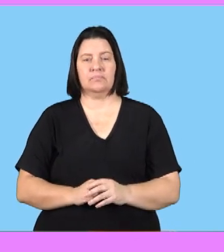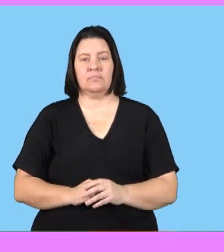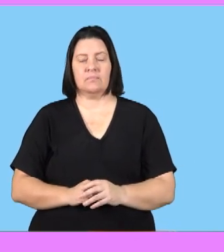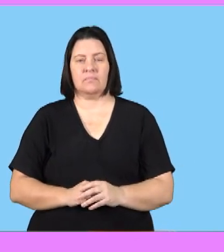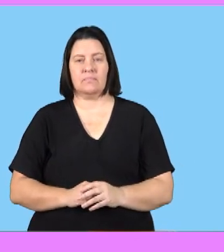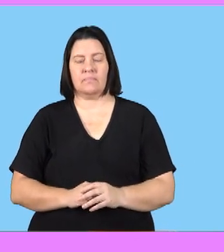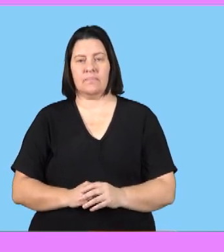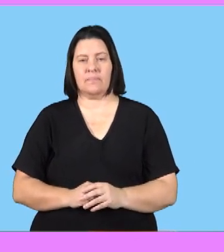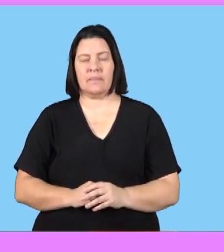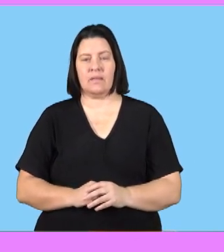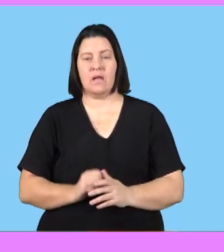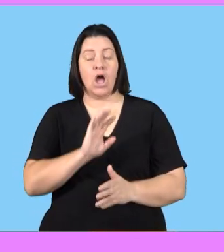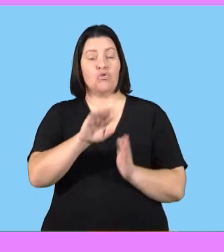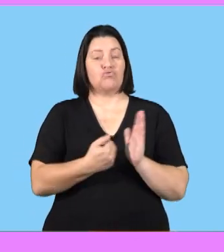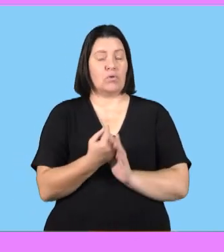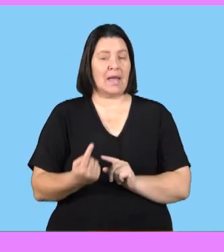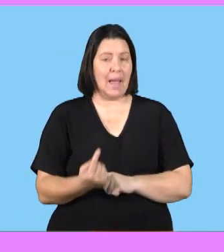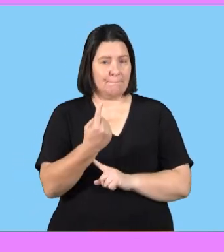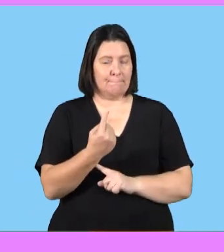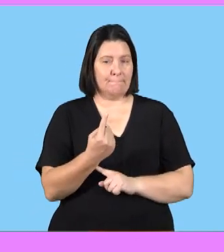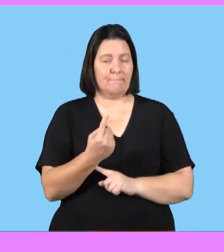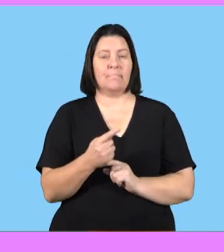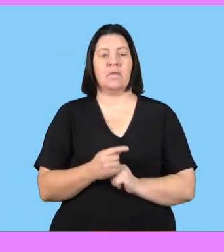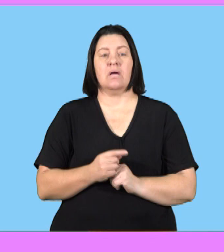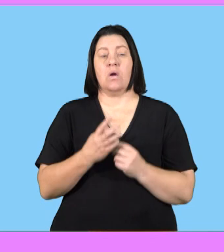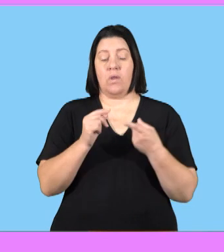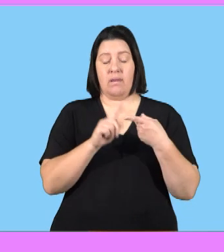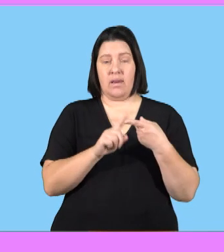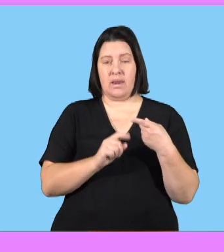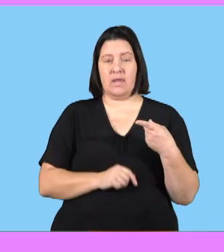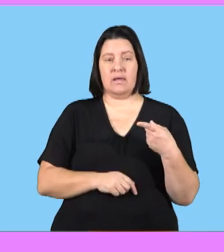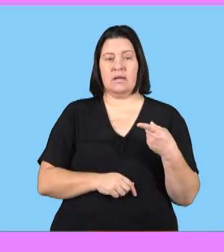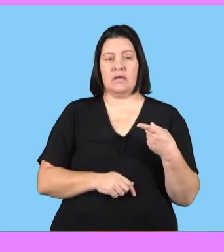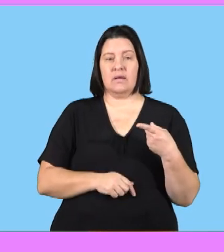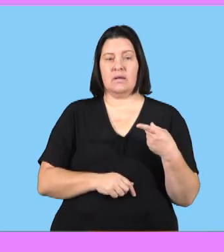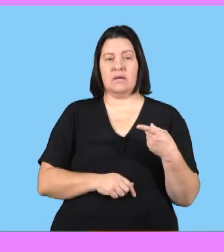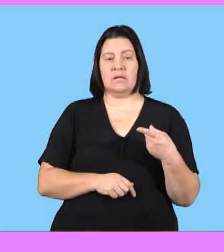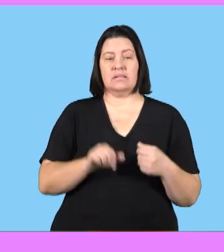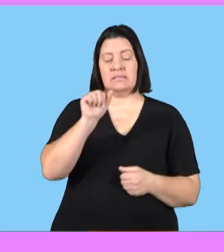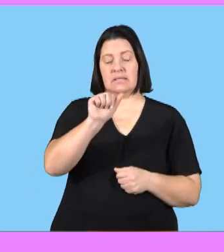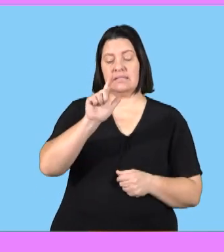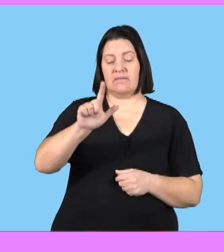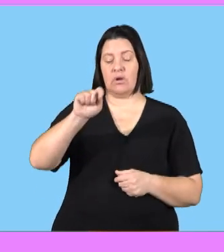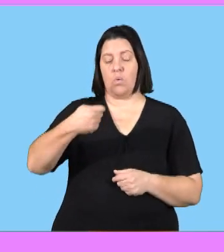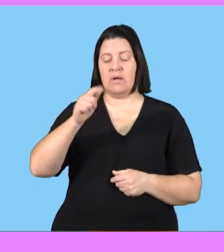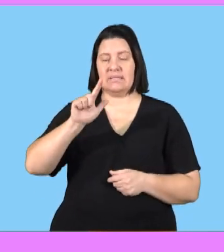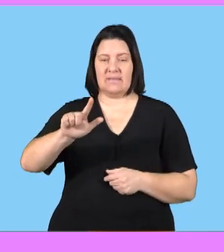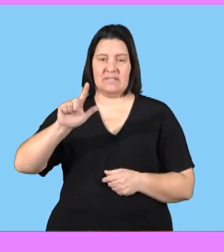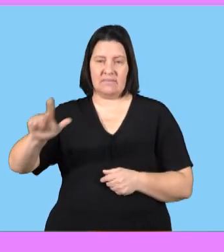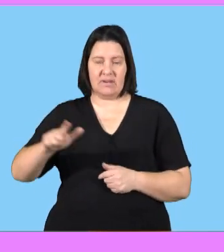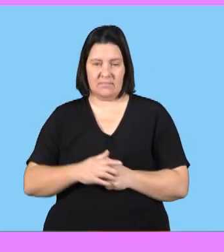example that we are having is that round up the following. Number 1, we have to round up